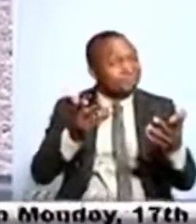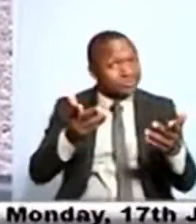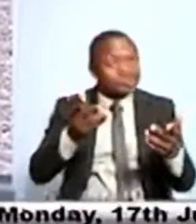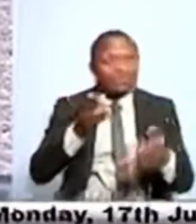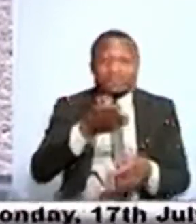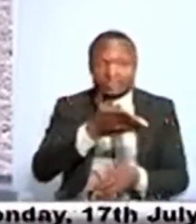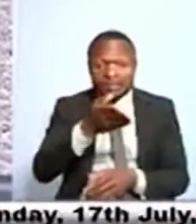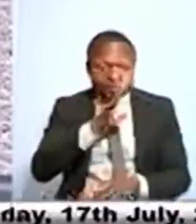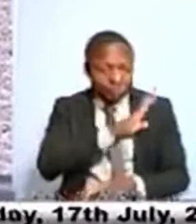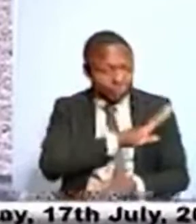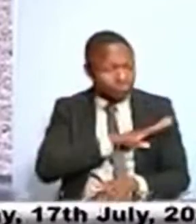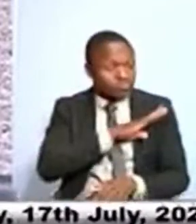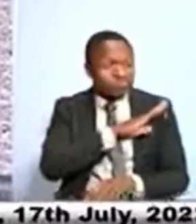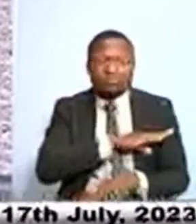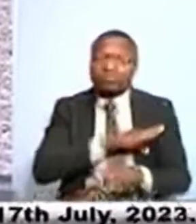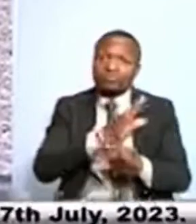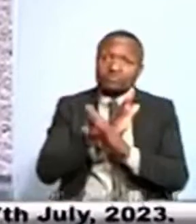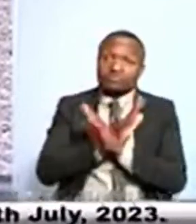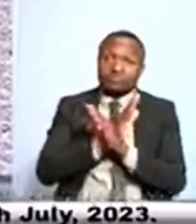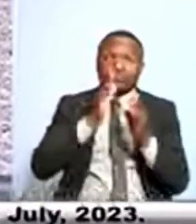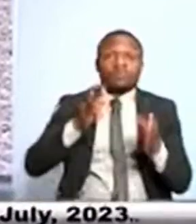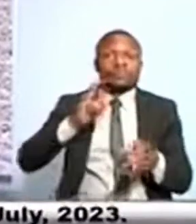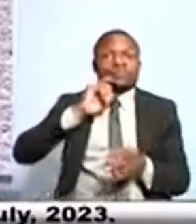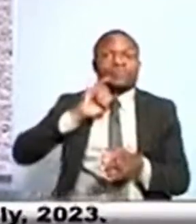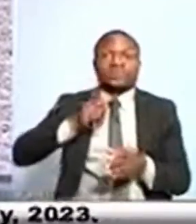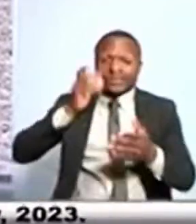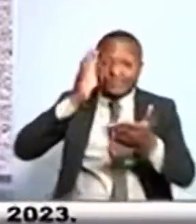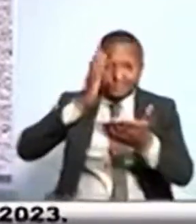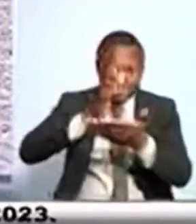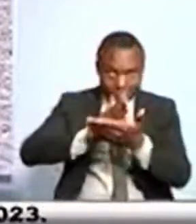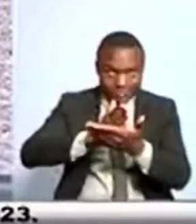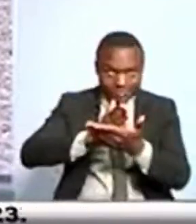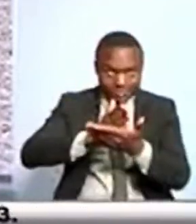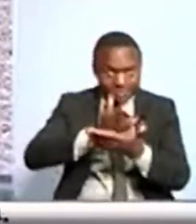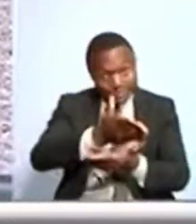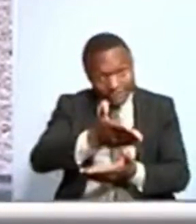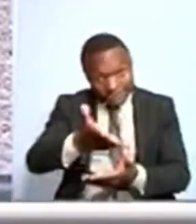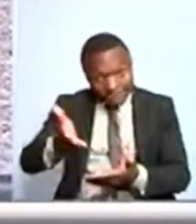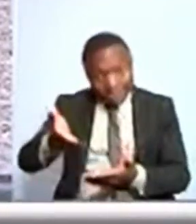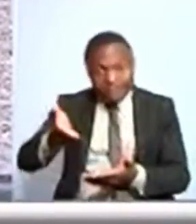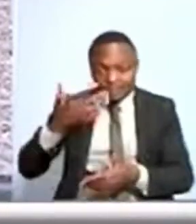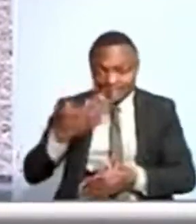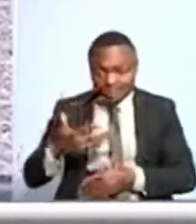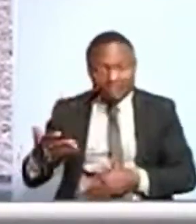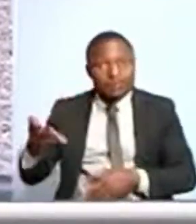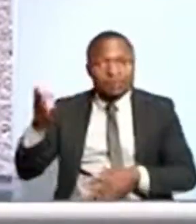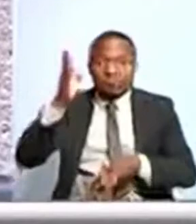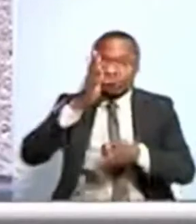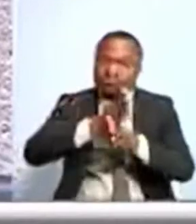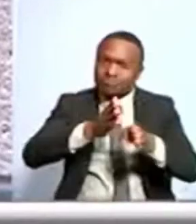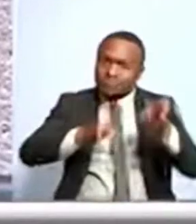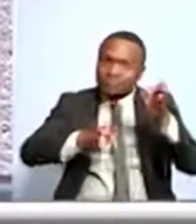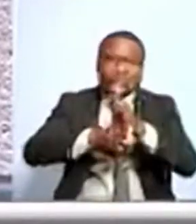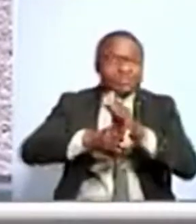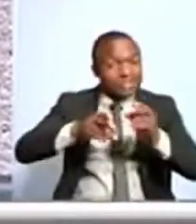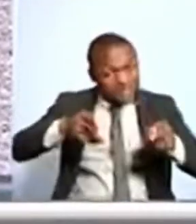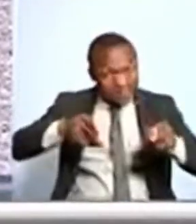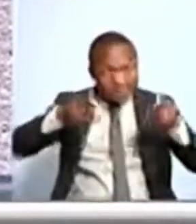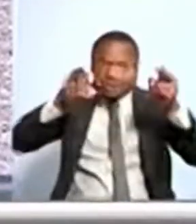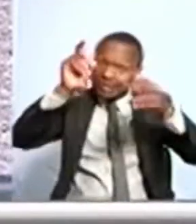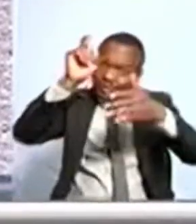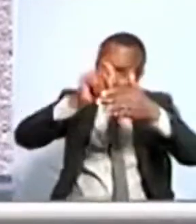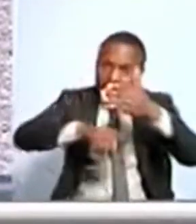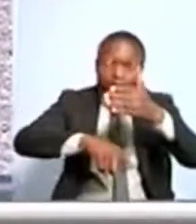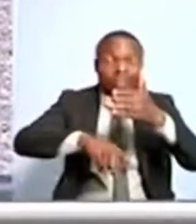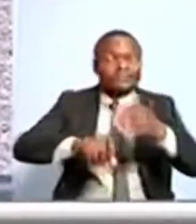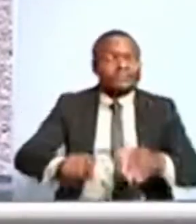as Zambians we should depart from. These assets are being built at a very huge cost, and it's very, very